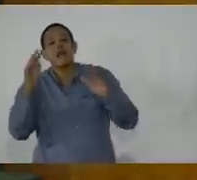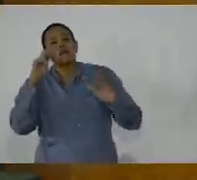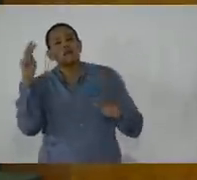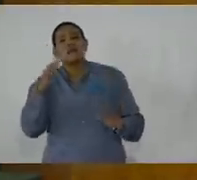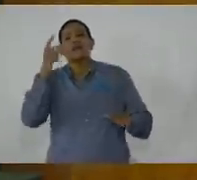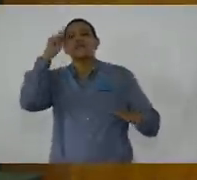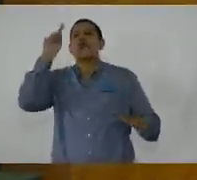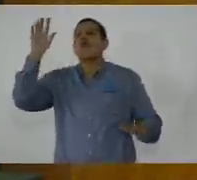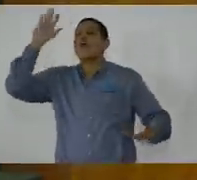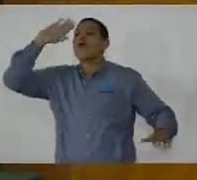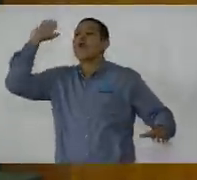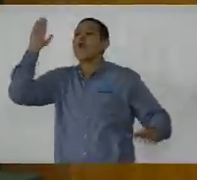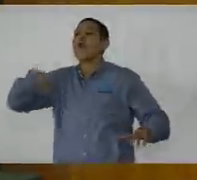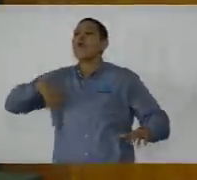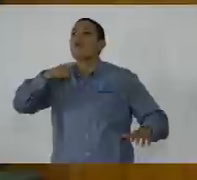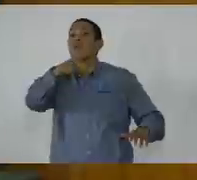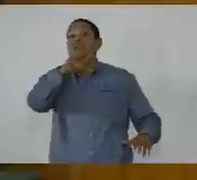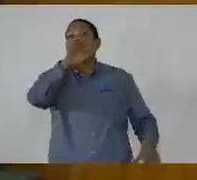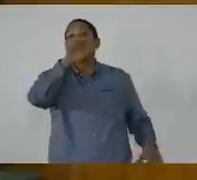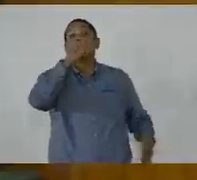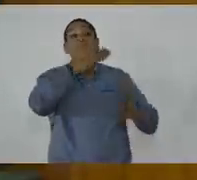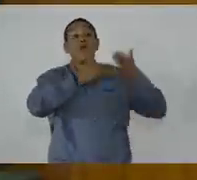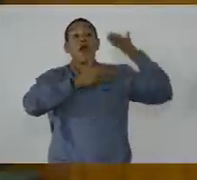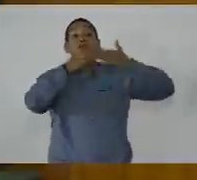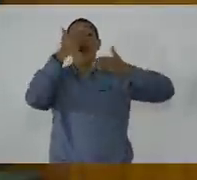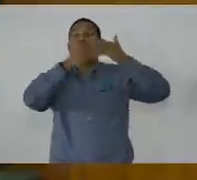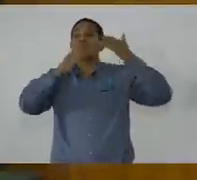for all our concrete blocks and ready-mix cement,